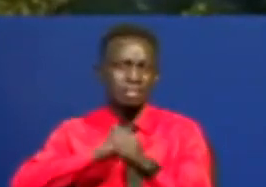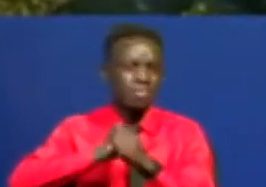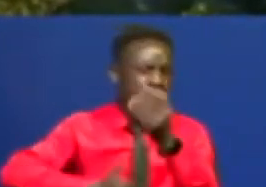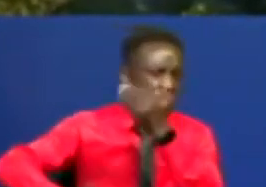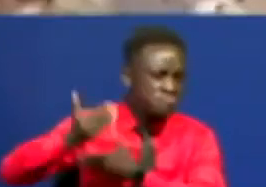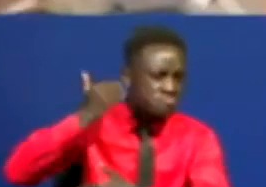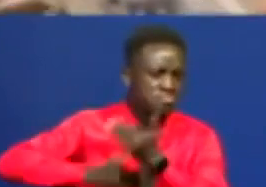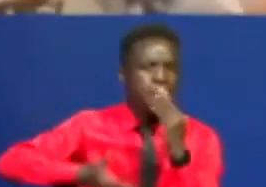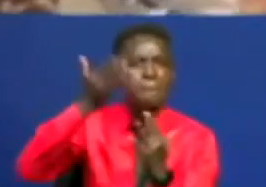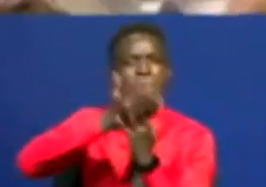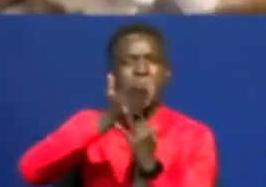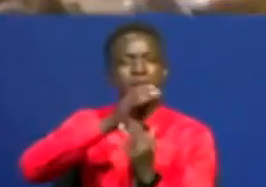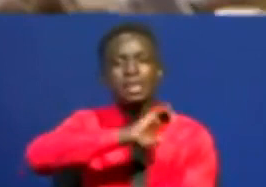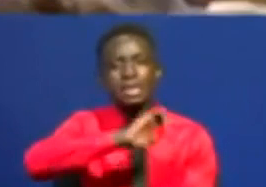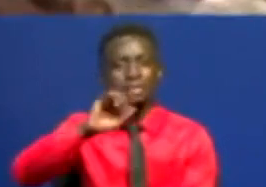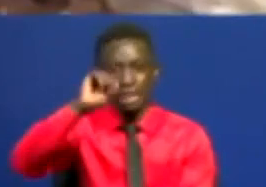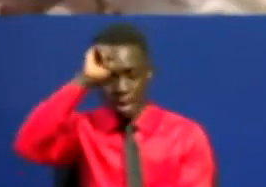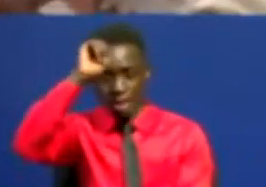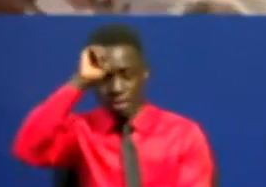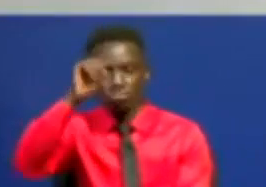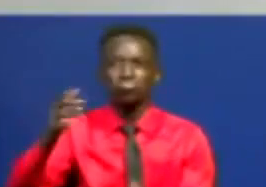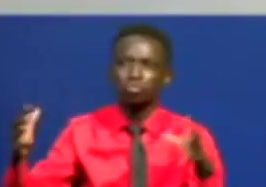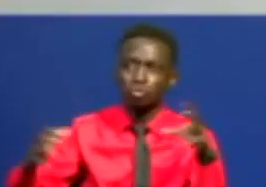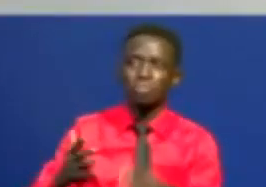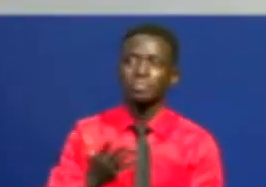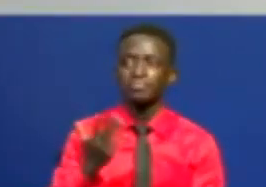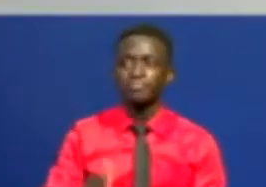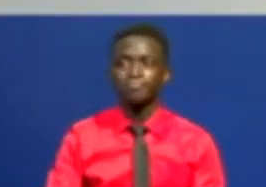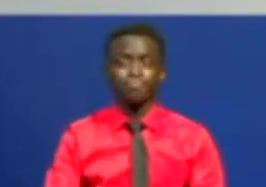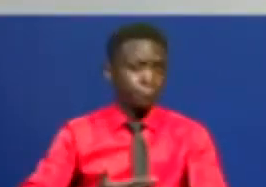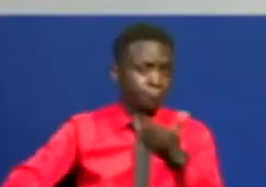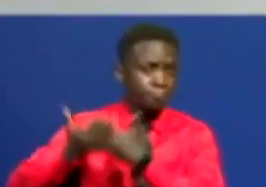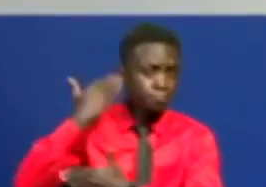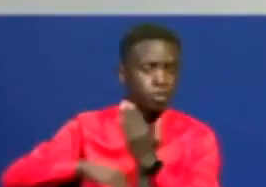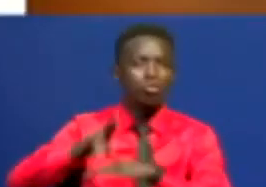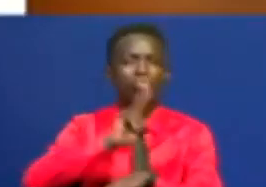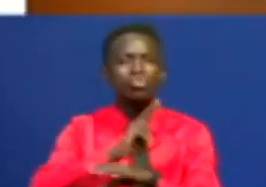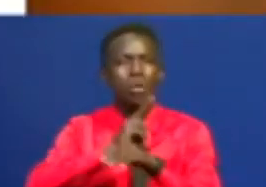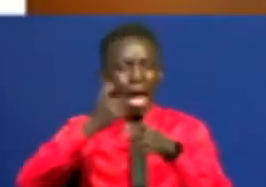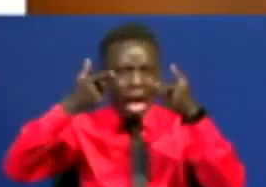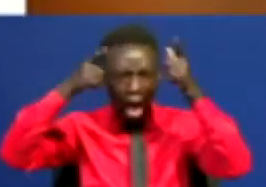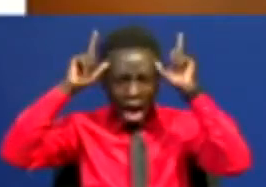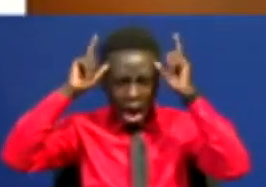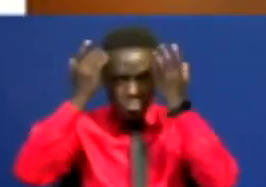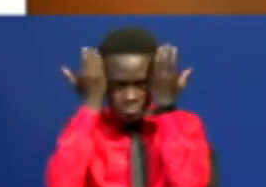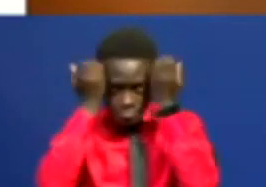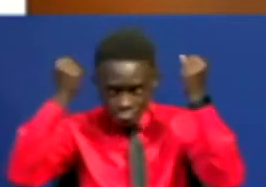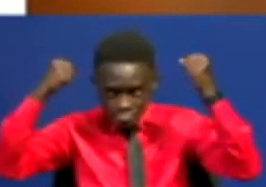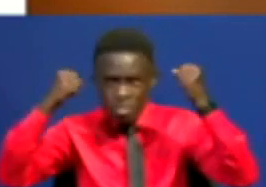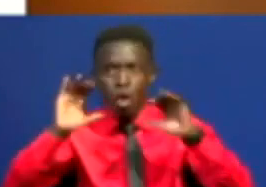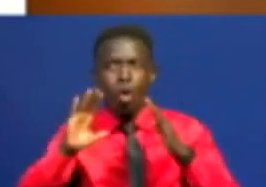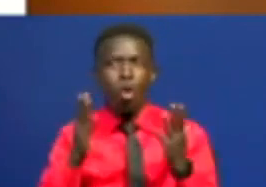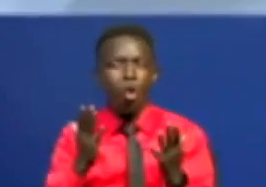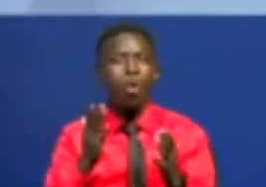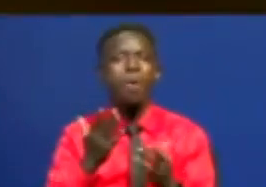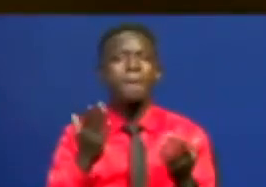Latin America. Back then, therapists used treated cow horns or bamboo trees to suck toxins from the